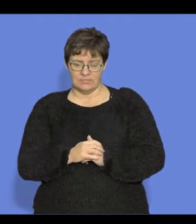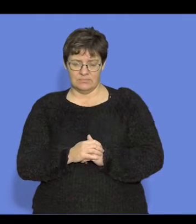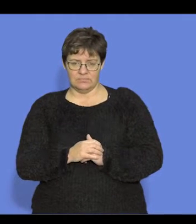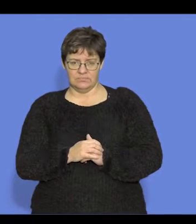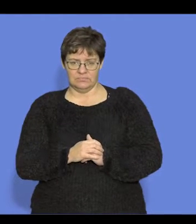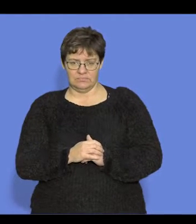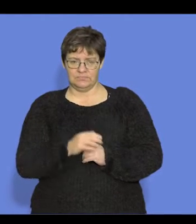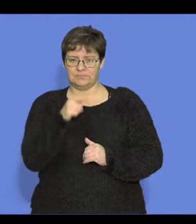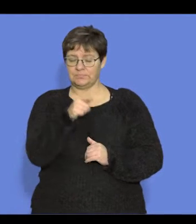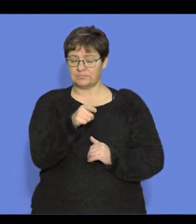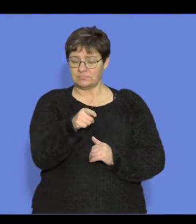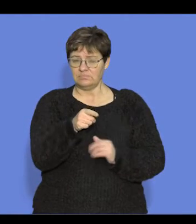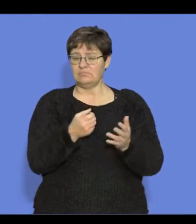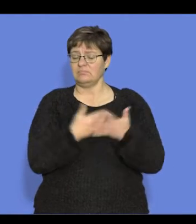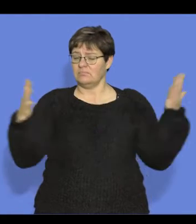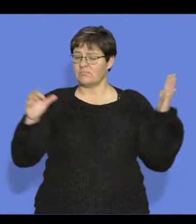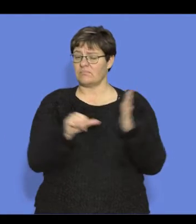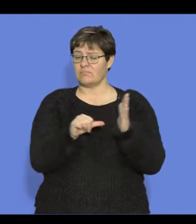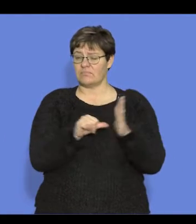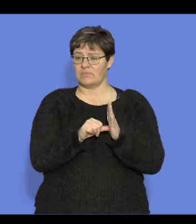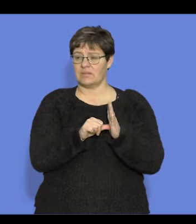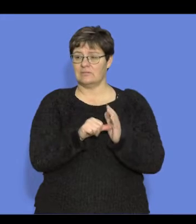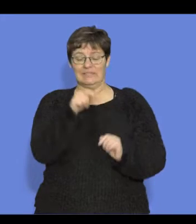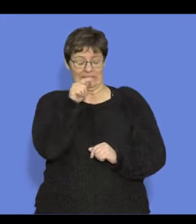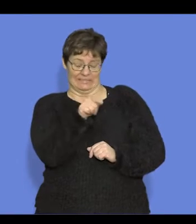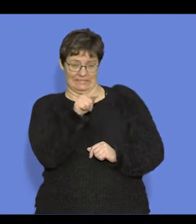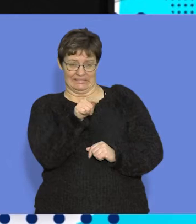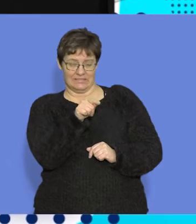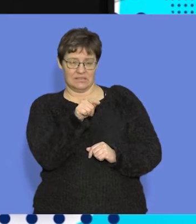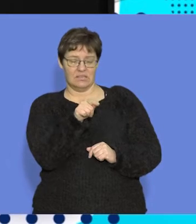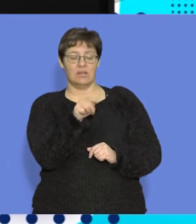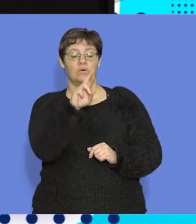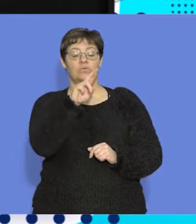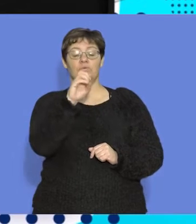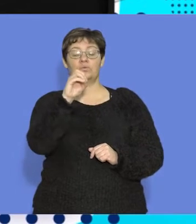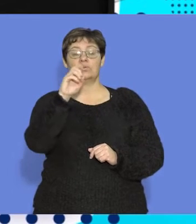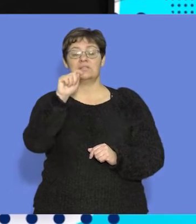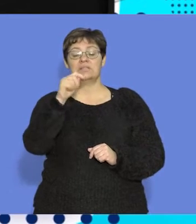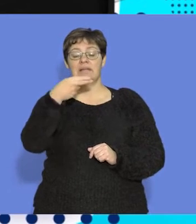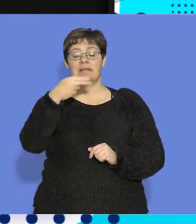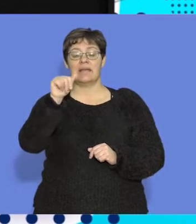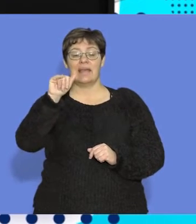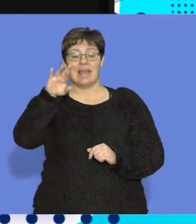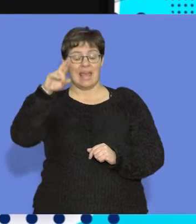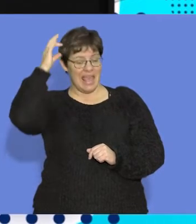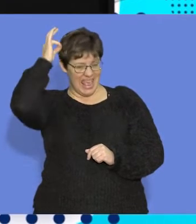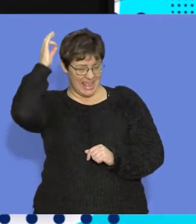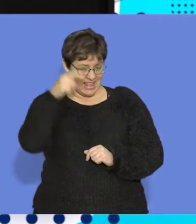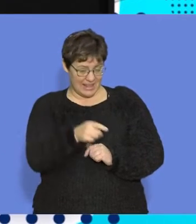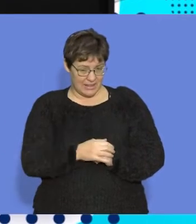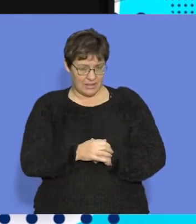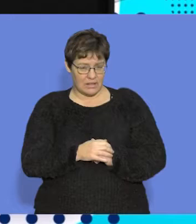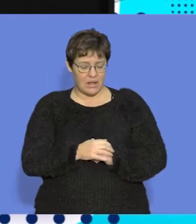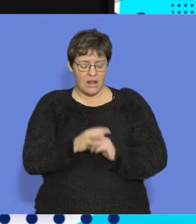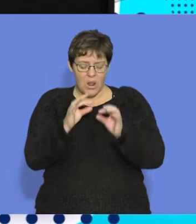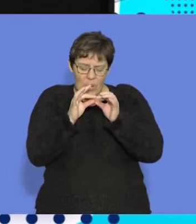In this section, most important, these little things, root hairs. And they're long and